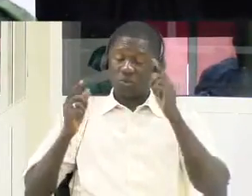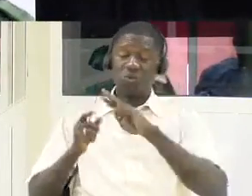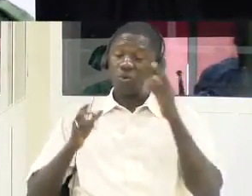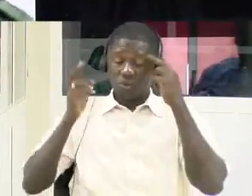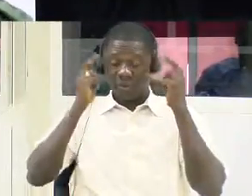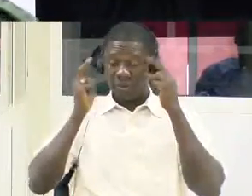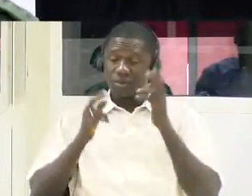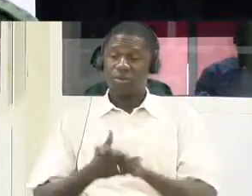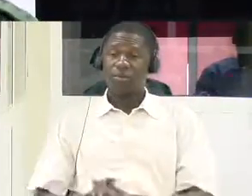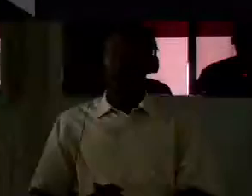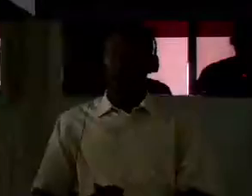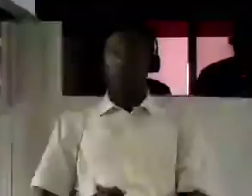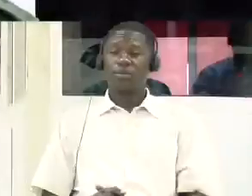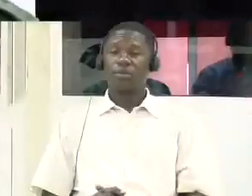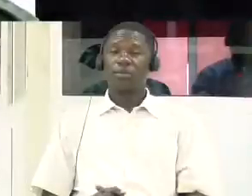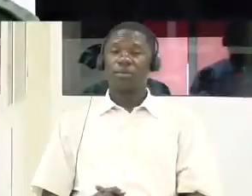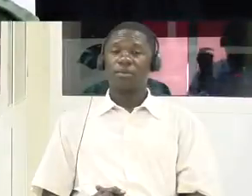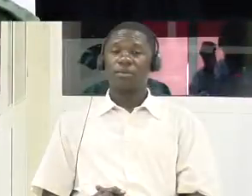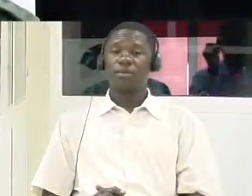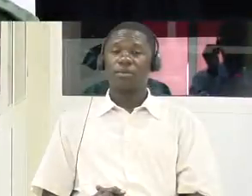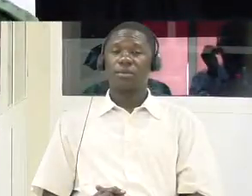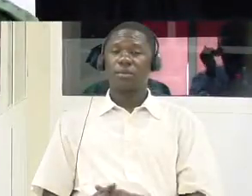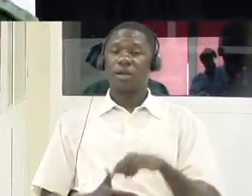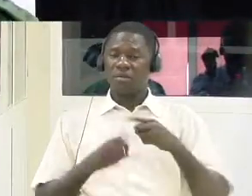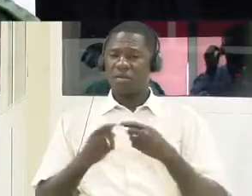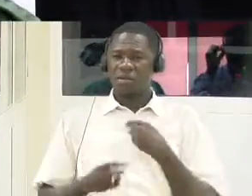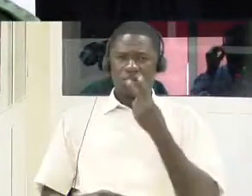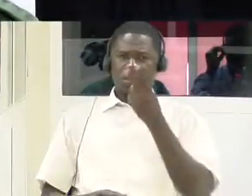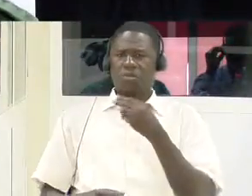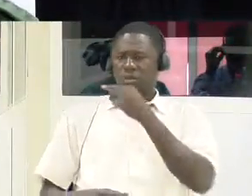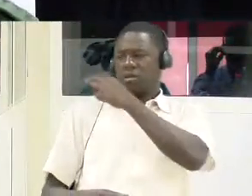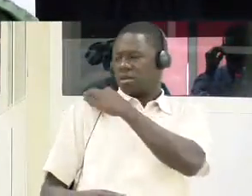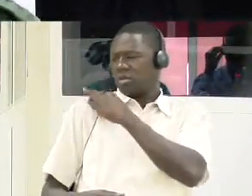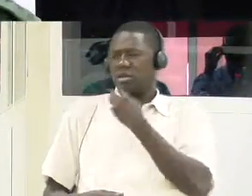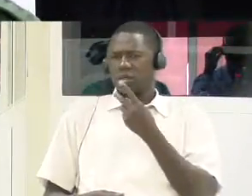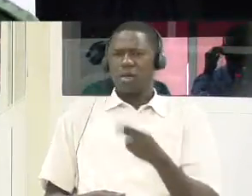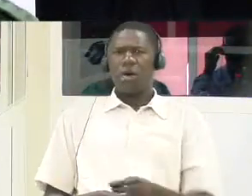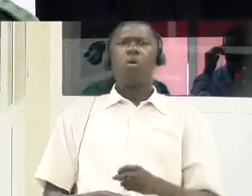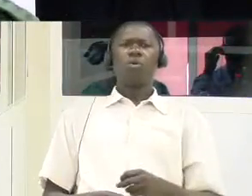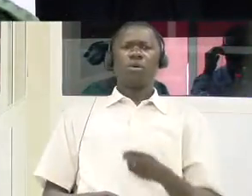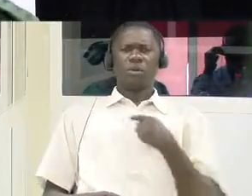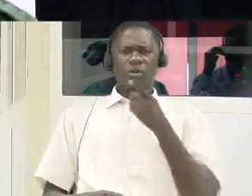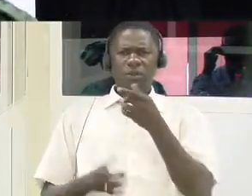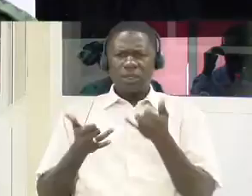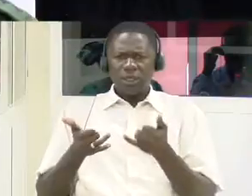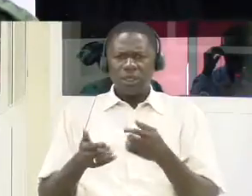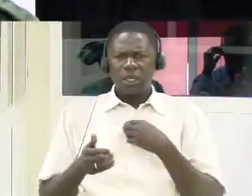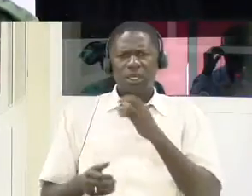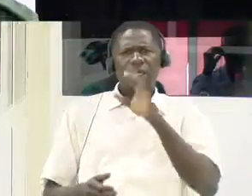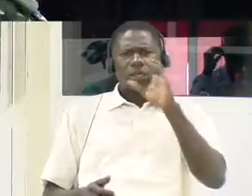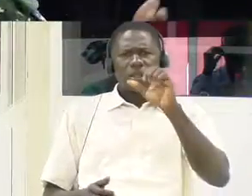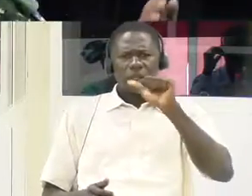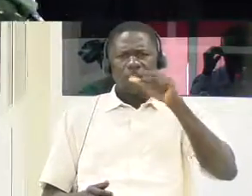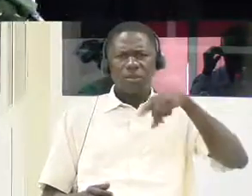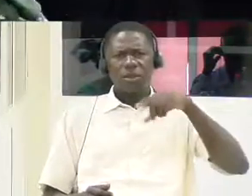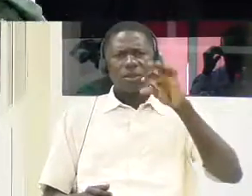And then after that, he looked at my rank. He said, "Oh, you are still a captain." I said, "Yeah." He said, he asked my commanding officer. He said, "But why is this guy not promoted?" And that